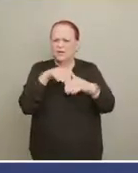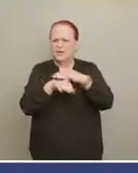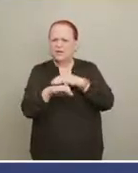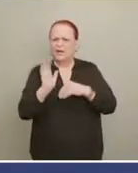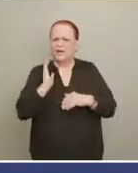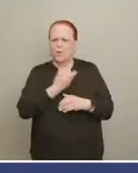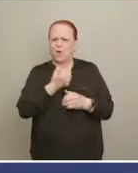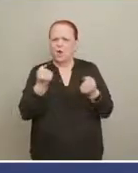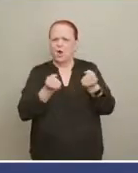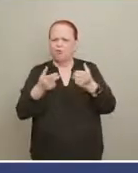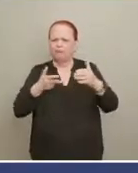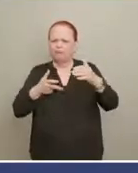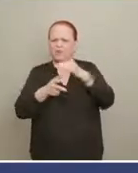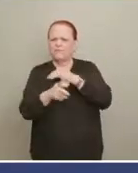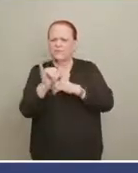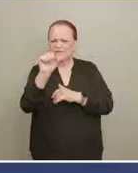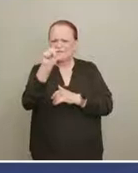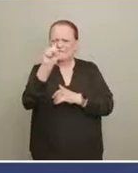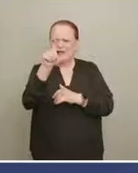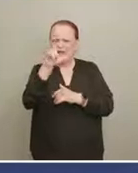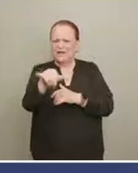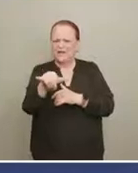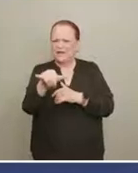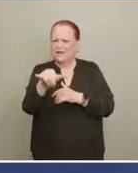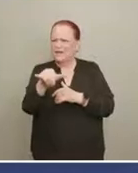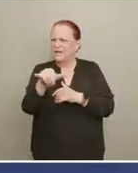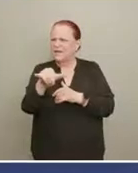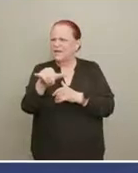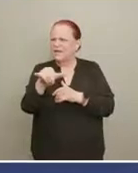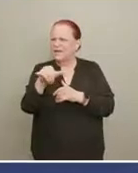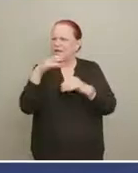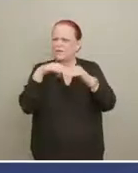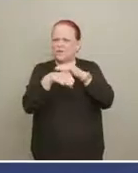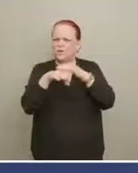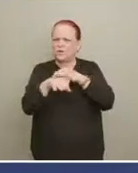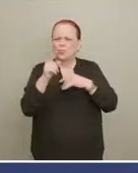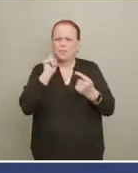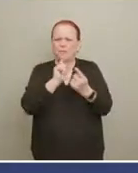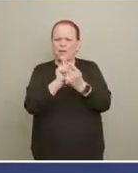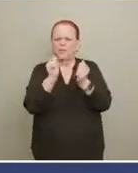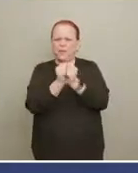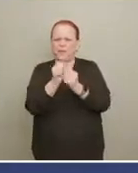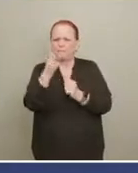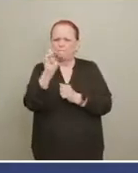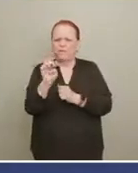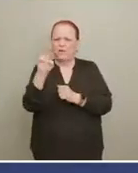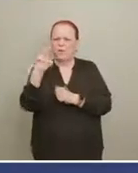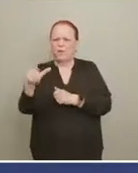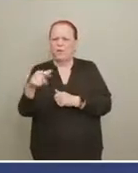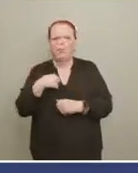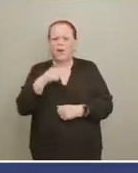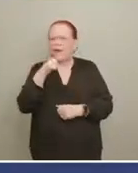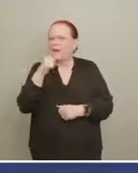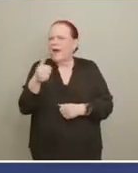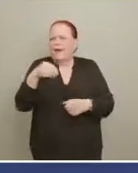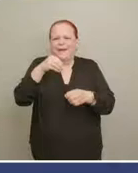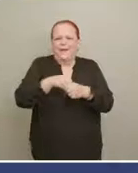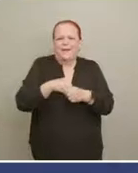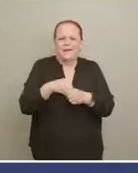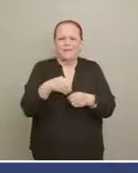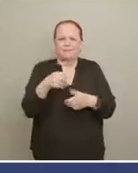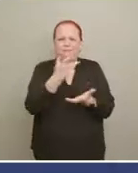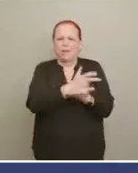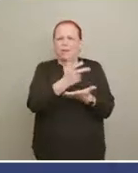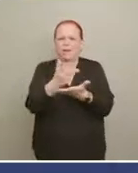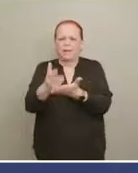in. That's when we're met by the Be Well staff there, and we do the handoff there. We wouldn't do it in the parking lot in the open